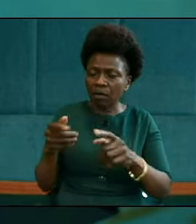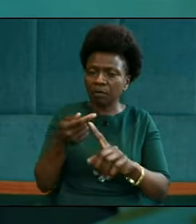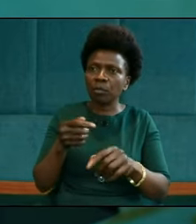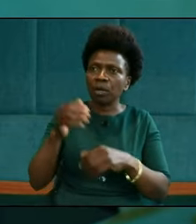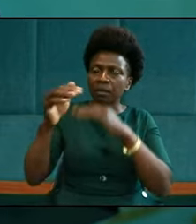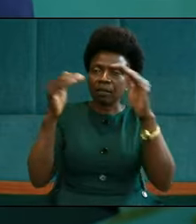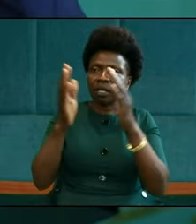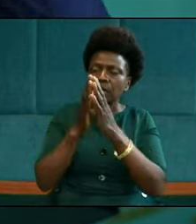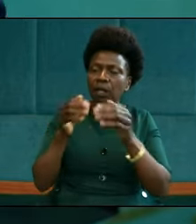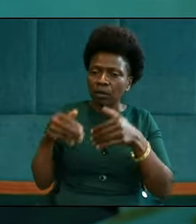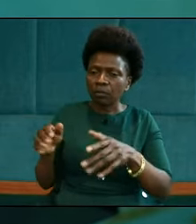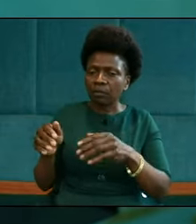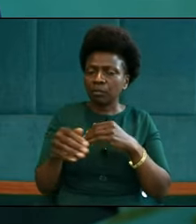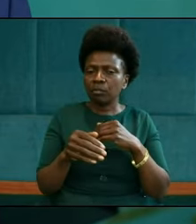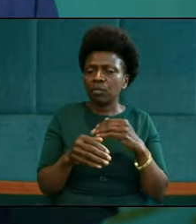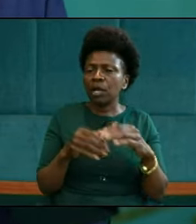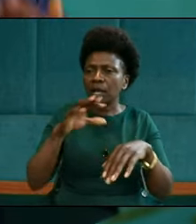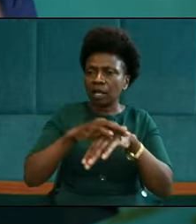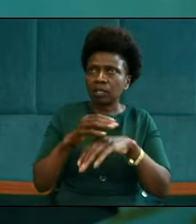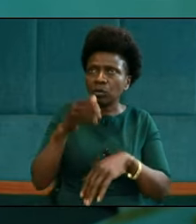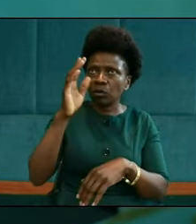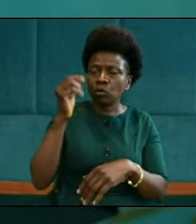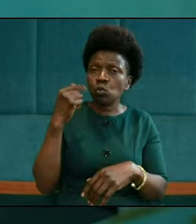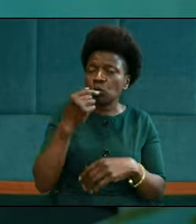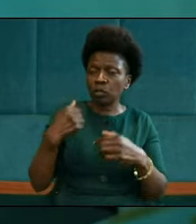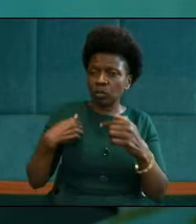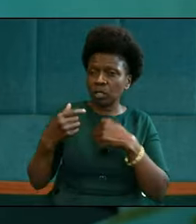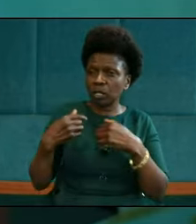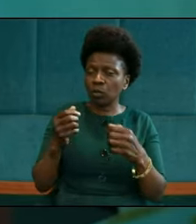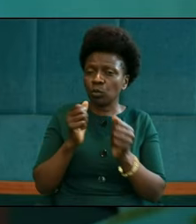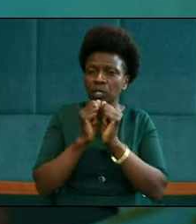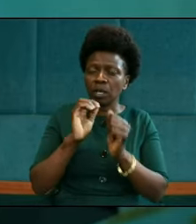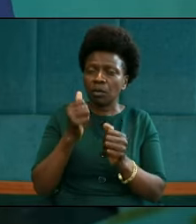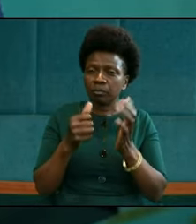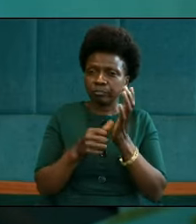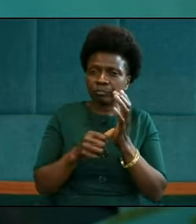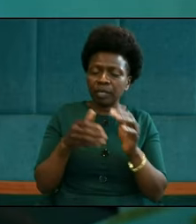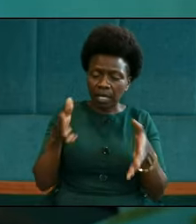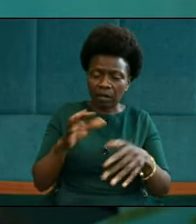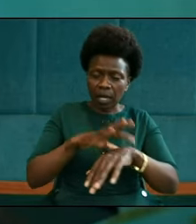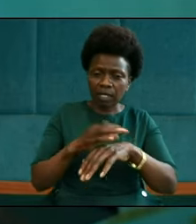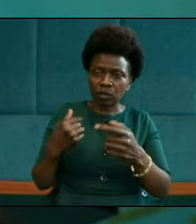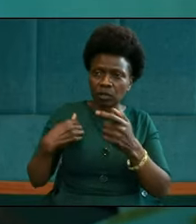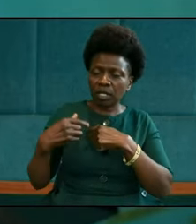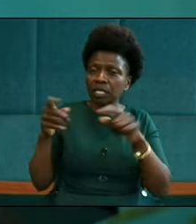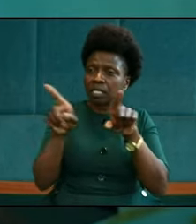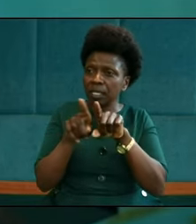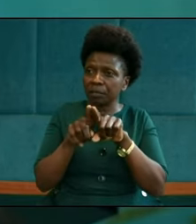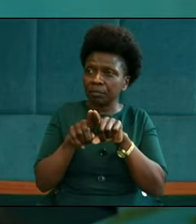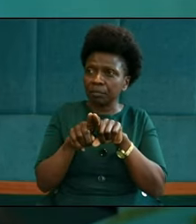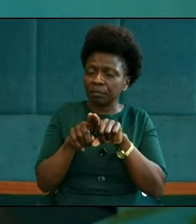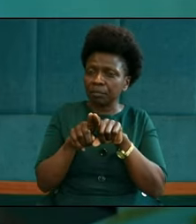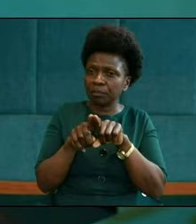who is concerned with our matters here on earth. He is concerned with our pain